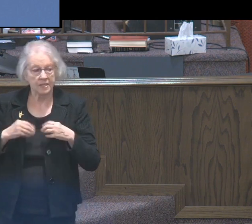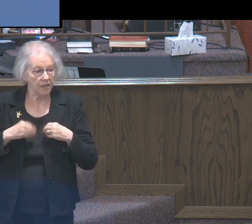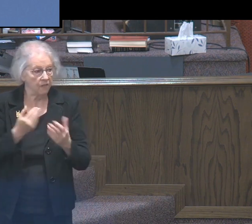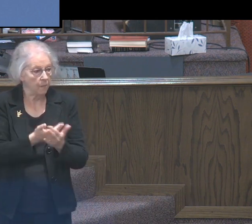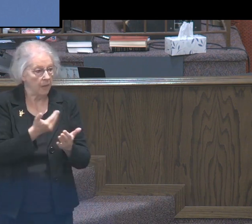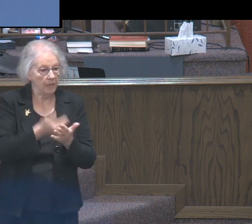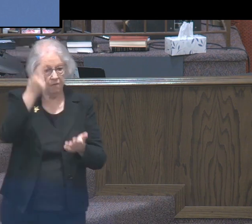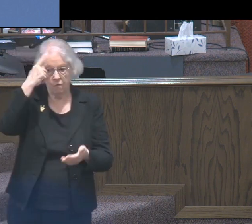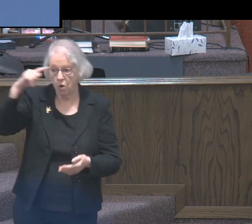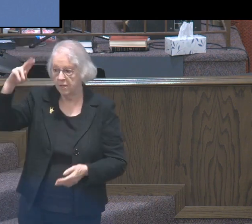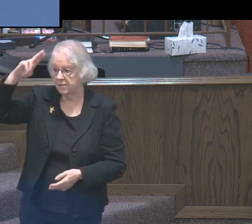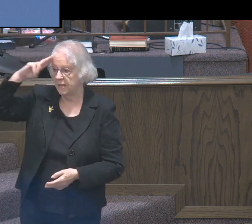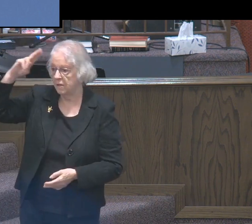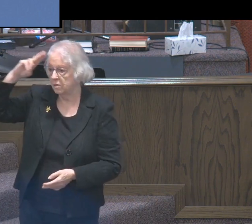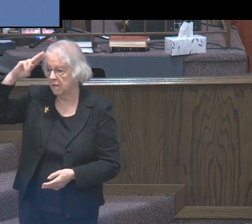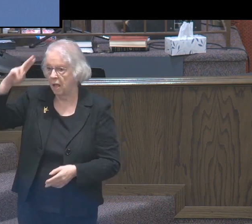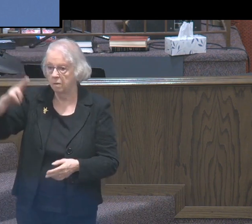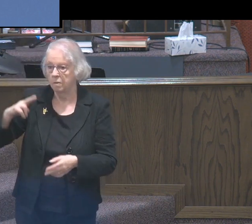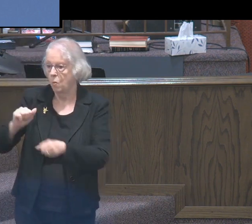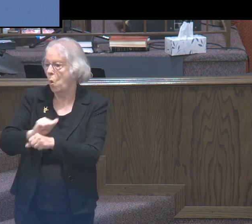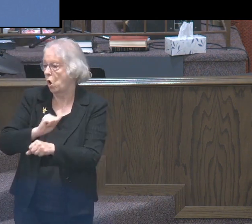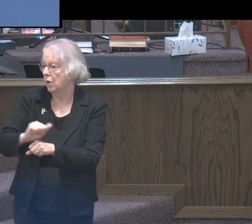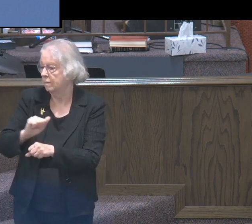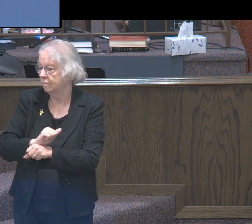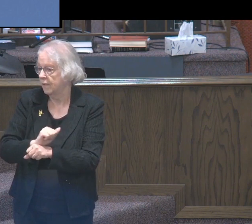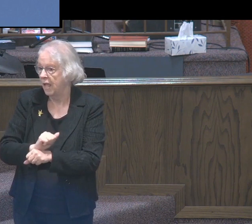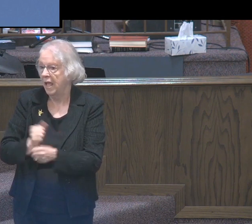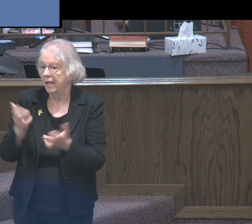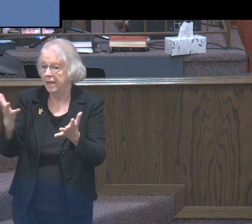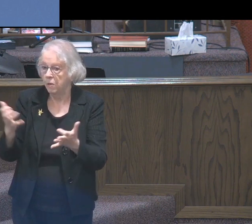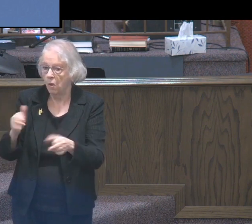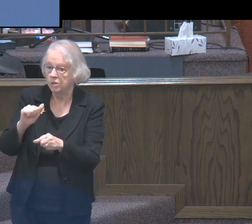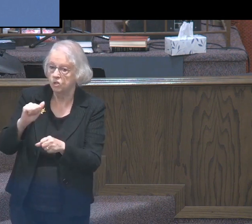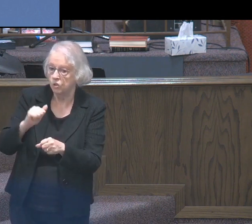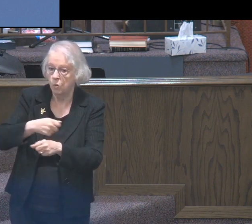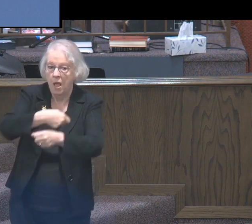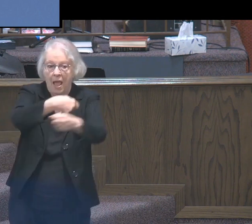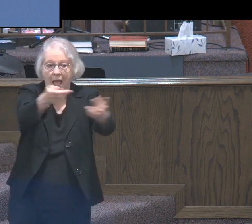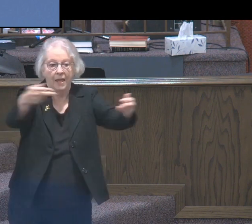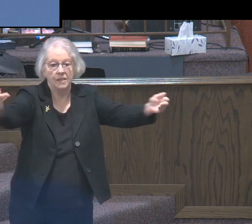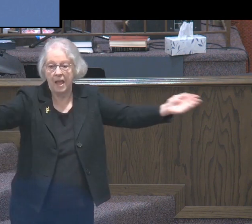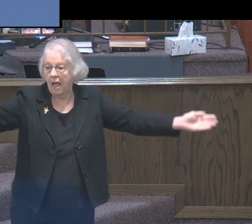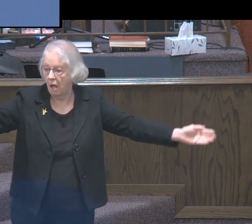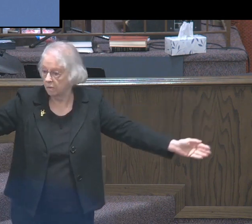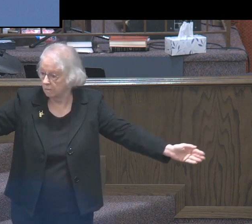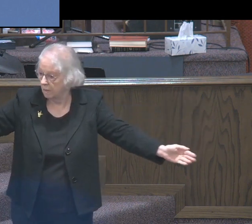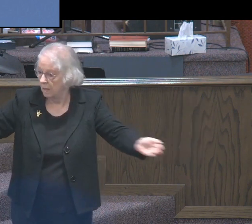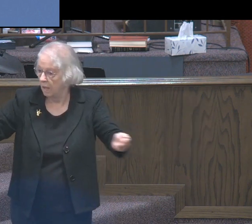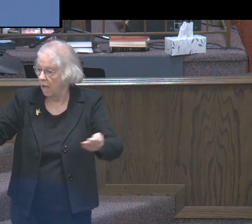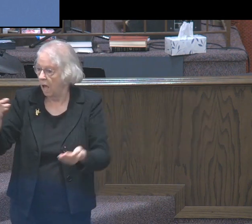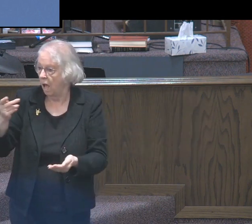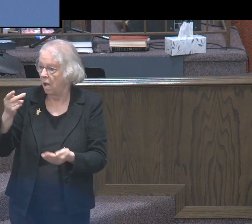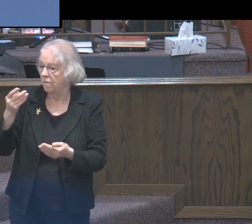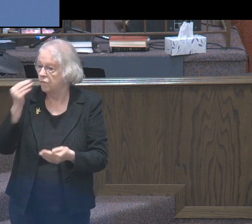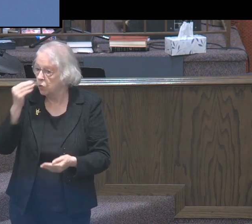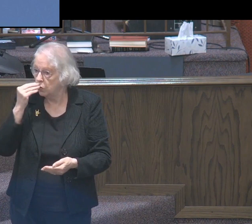group of donations so far, so we've got a good start on that. But if you do have some that you forgot about,